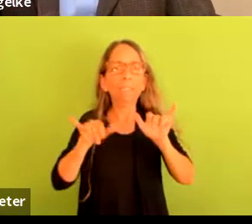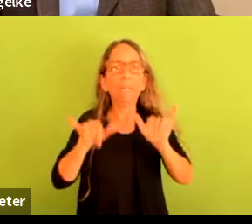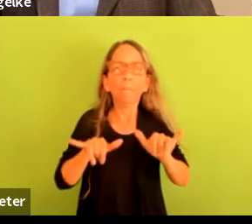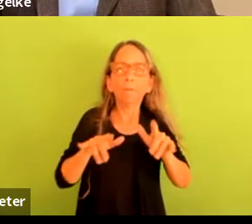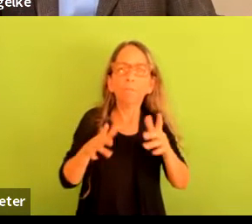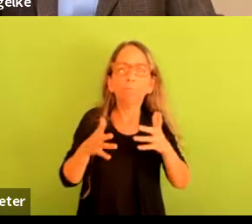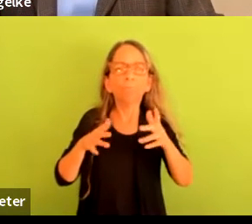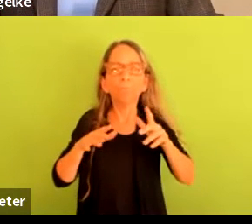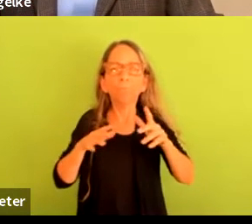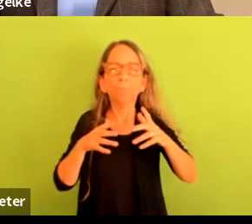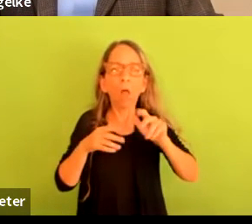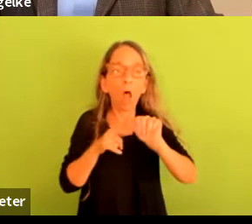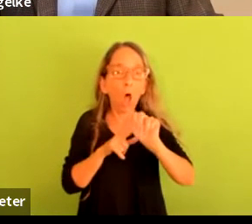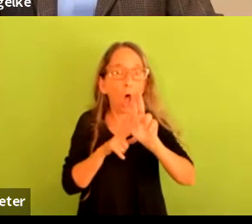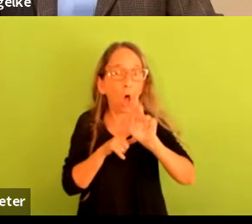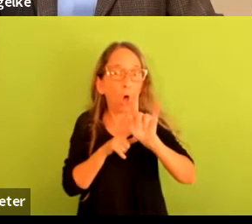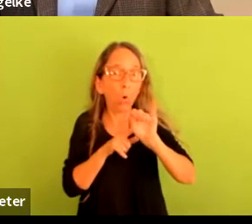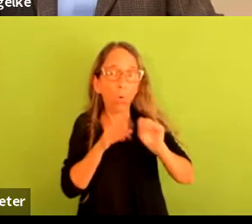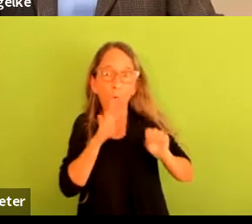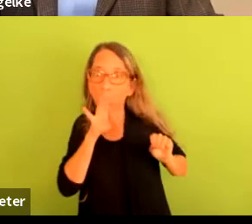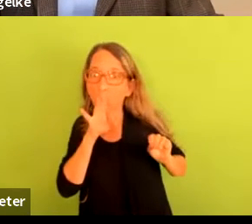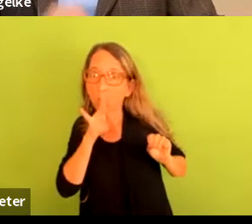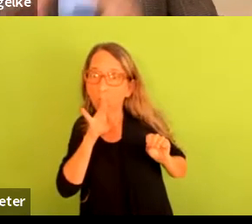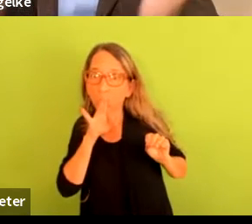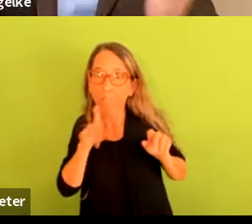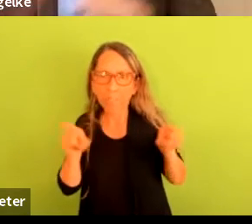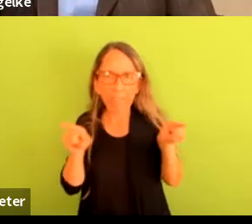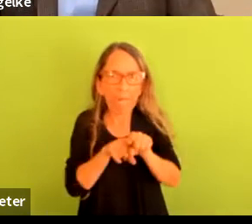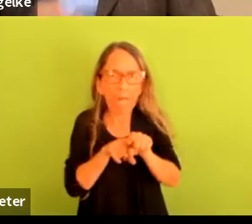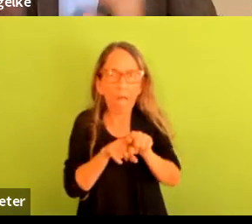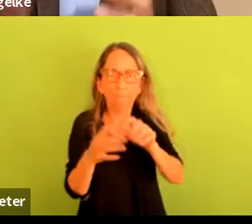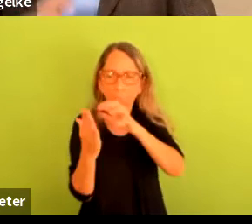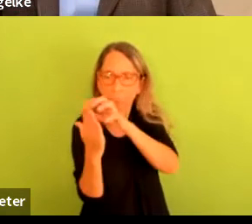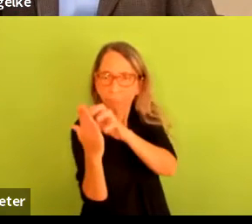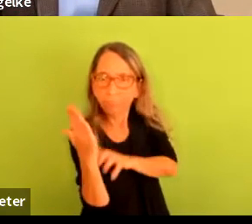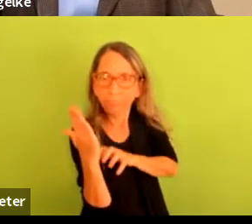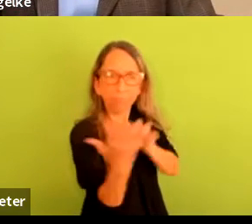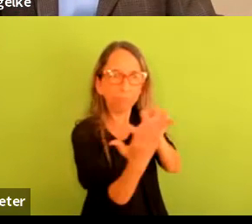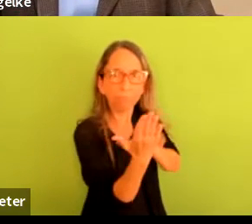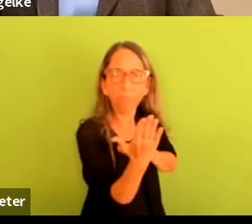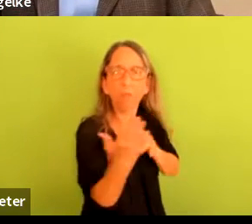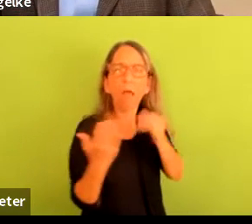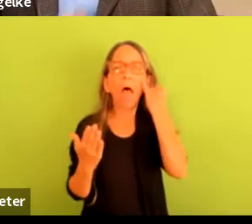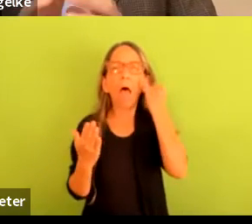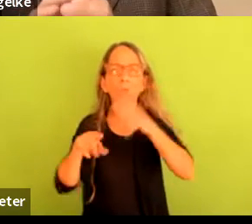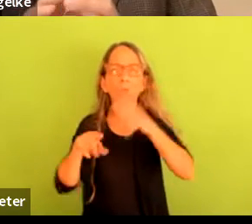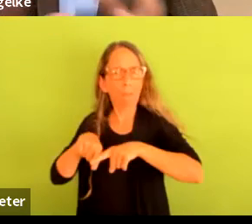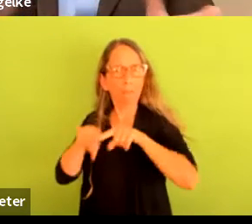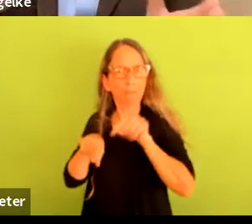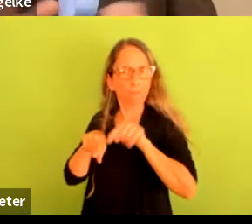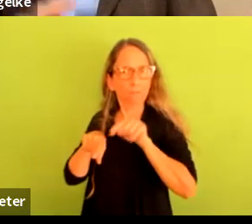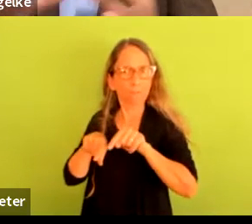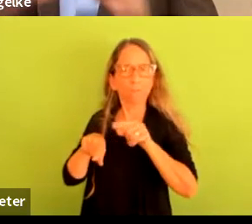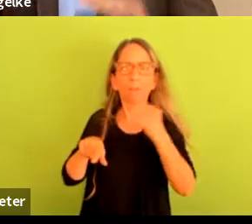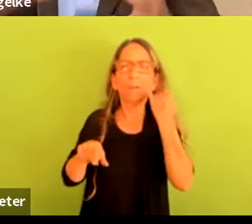same text output? Versus reliability, meaning if you play 100 different voices in 100 different contexts,